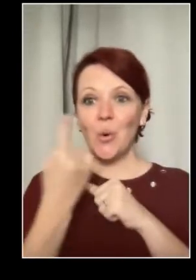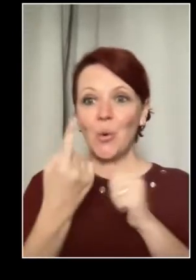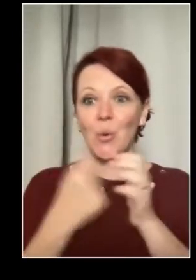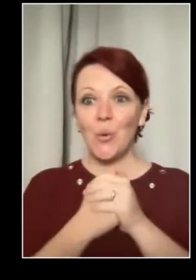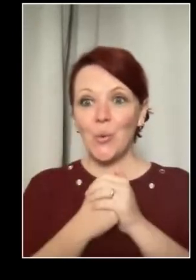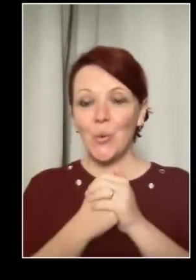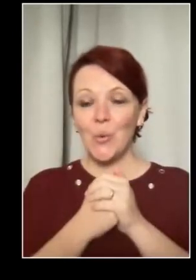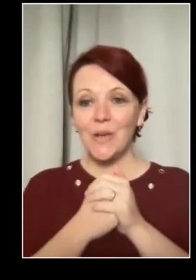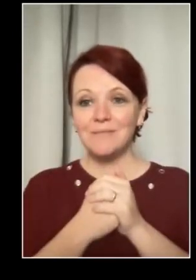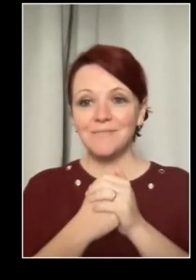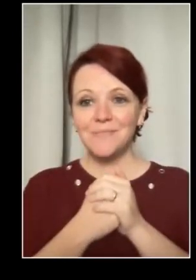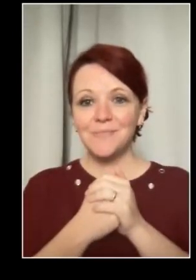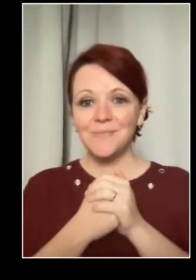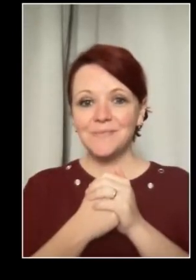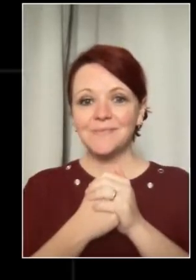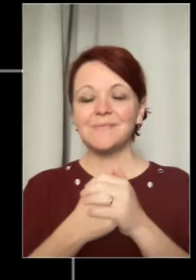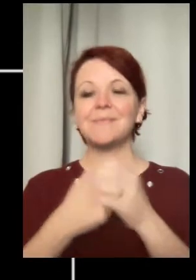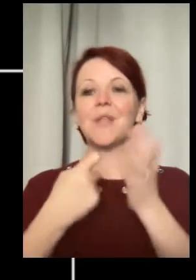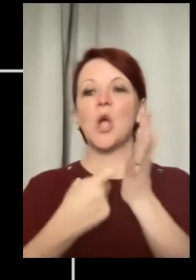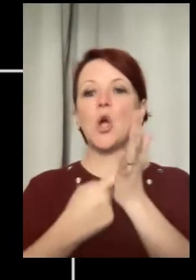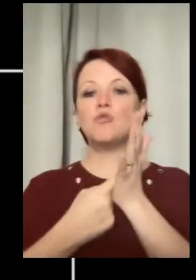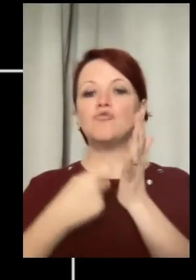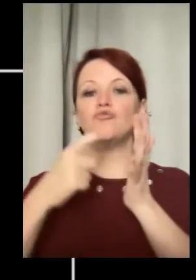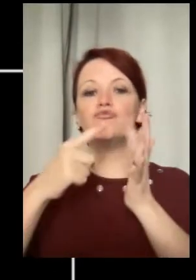CDR Electrical Wholesalers.